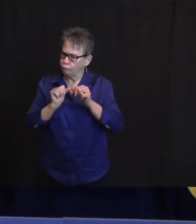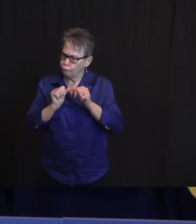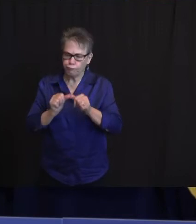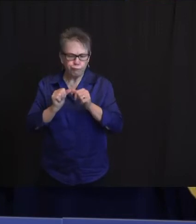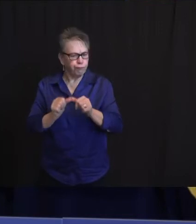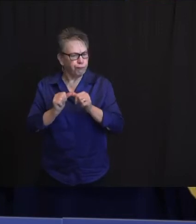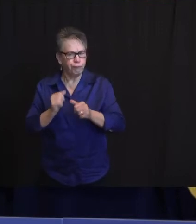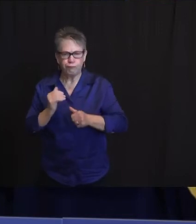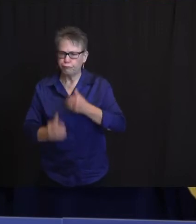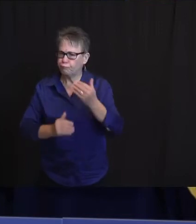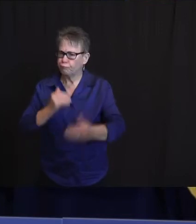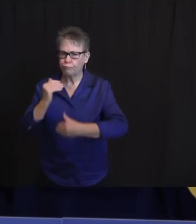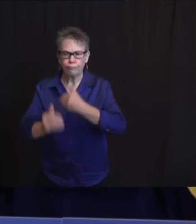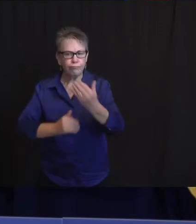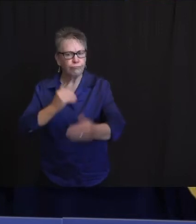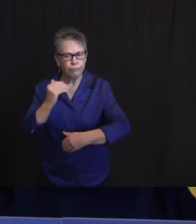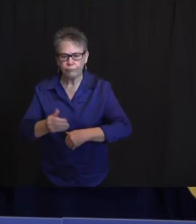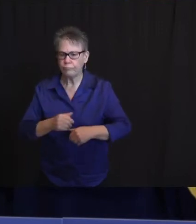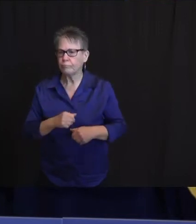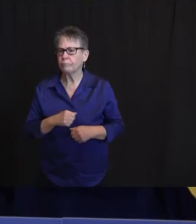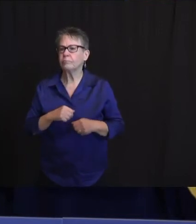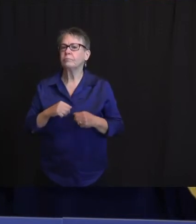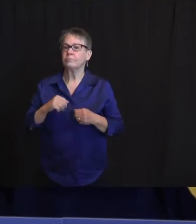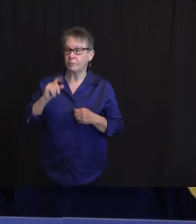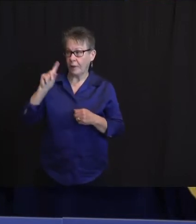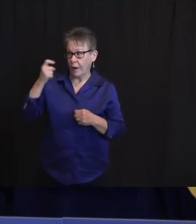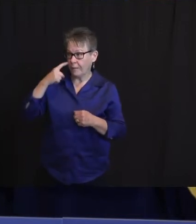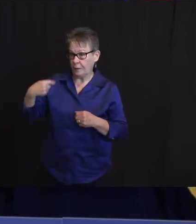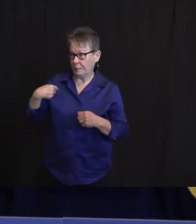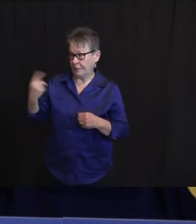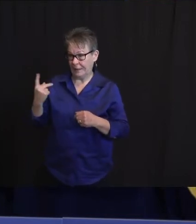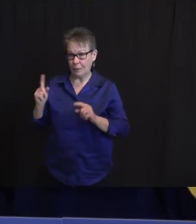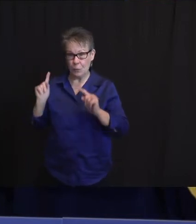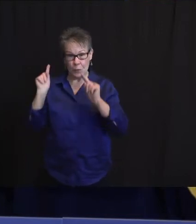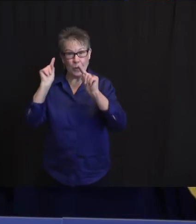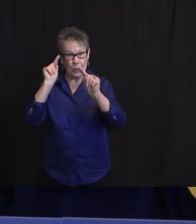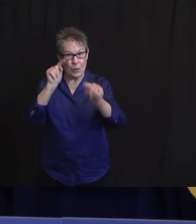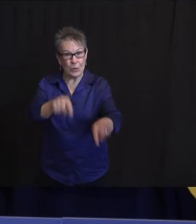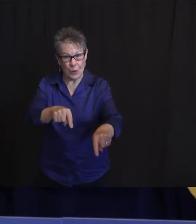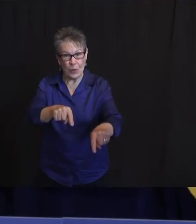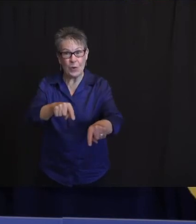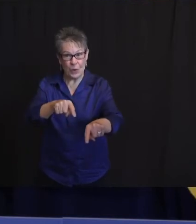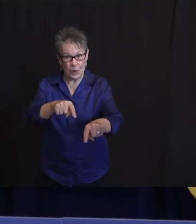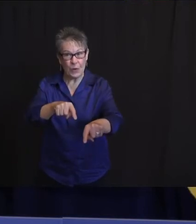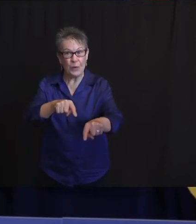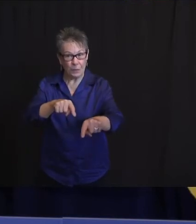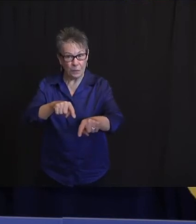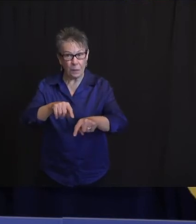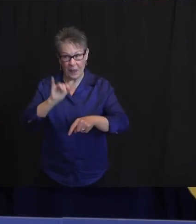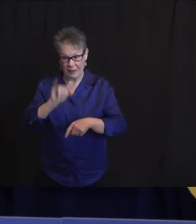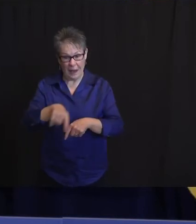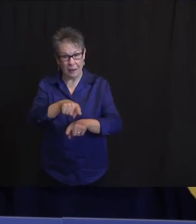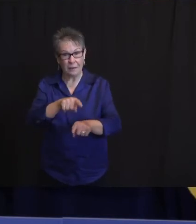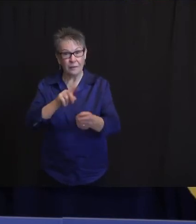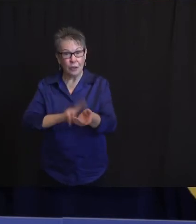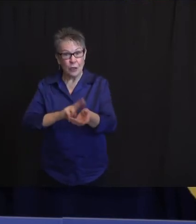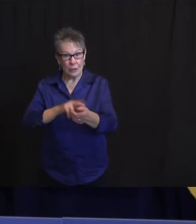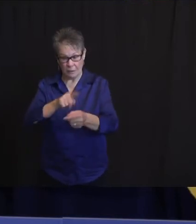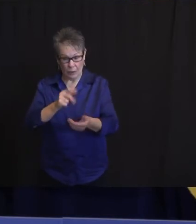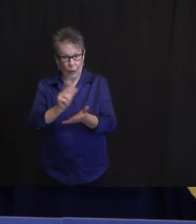As the Governor and I saw at the University Hospital in Newark, we have now reached 3 weeks since the first Pfizer doses were